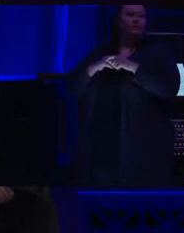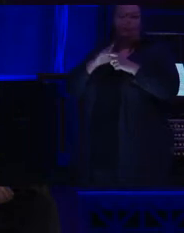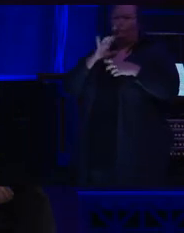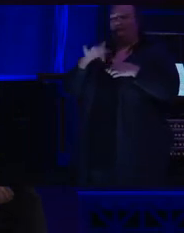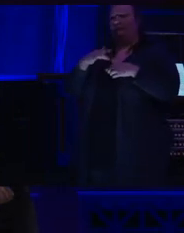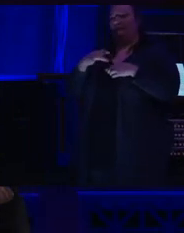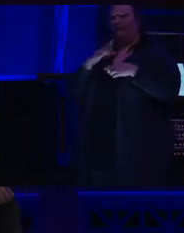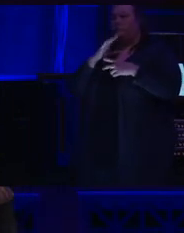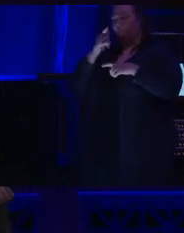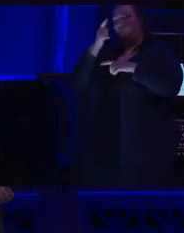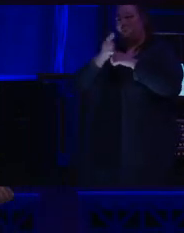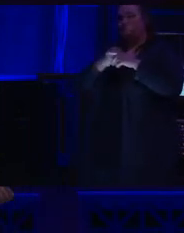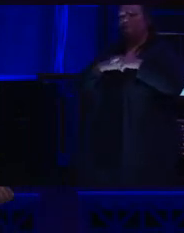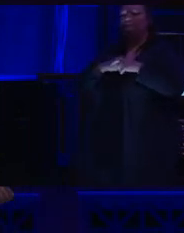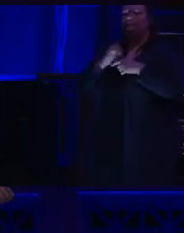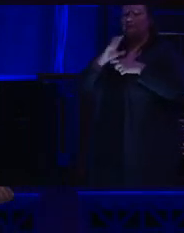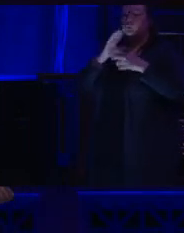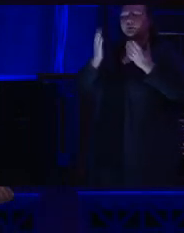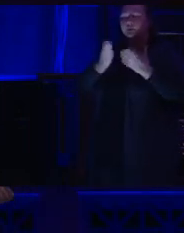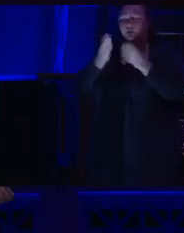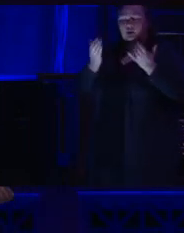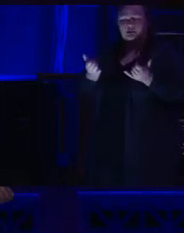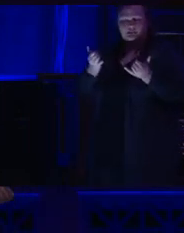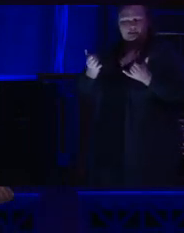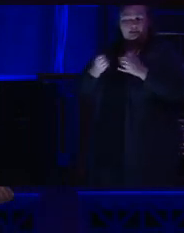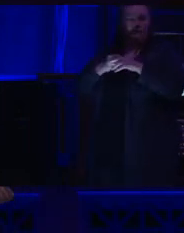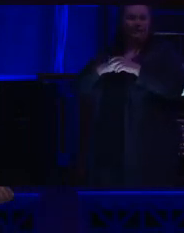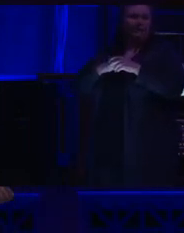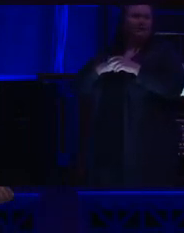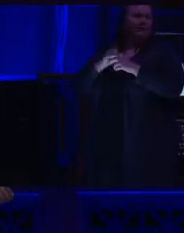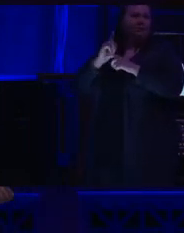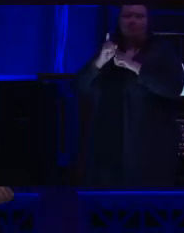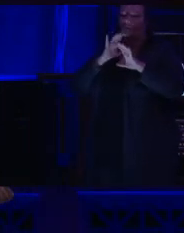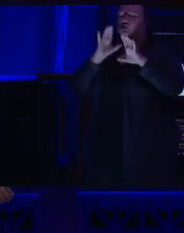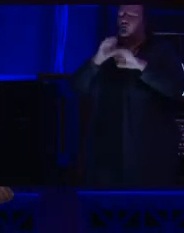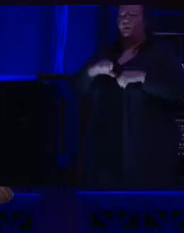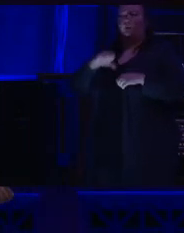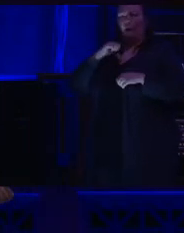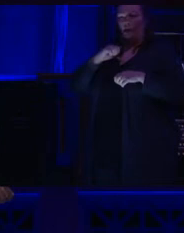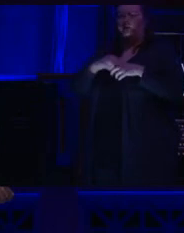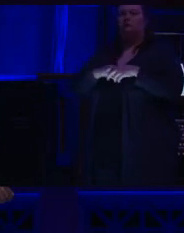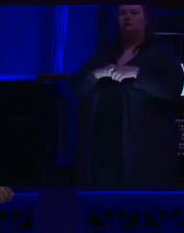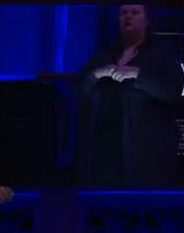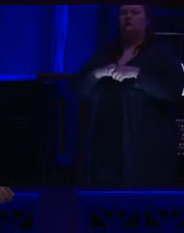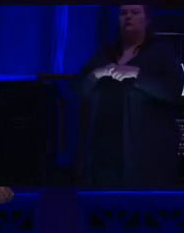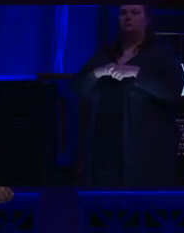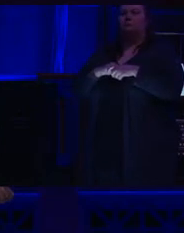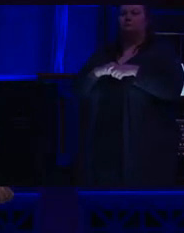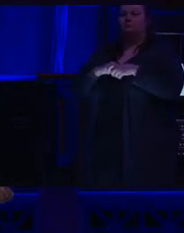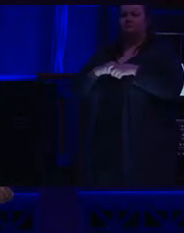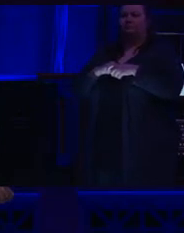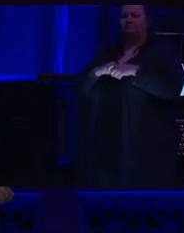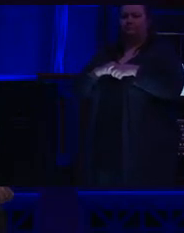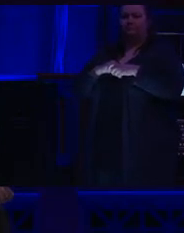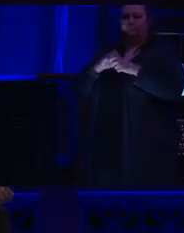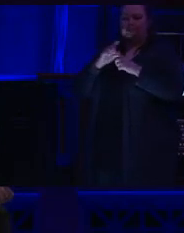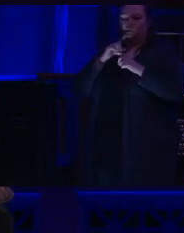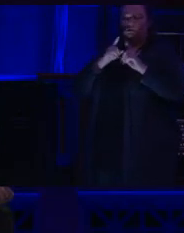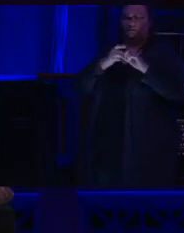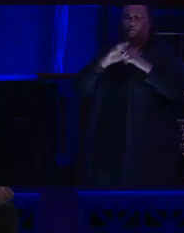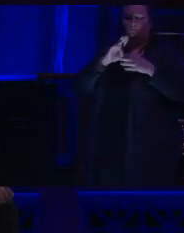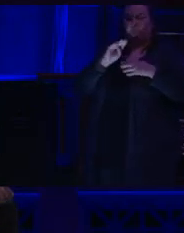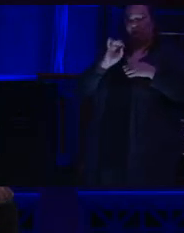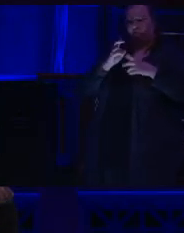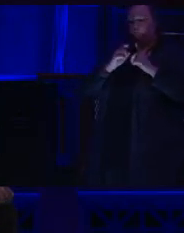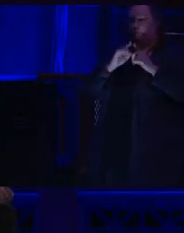would do. So here we are today, a moment of great pride. Santa comes to Michigan with